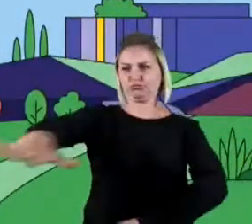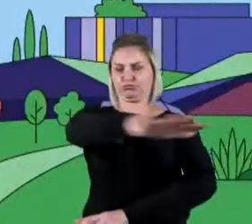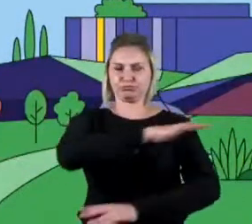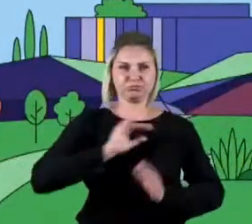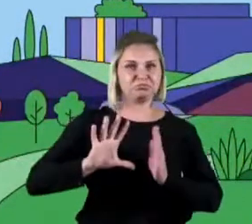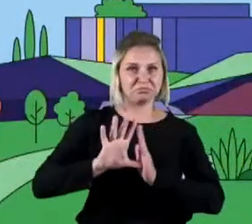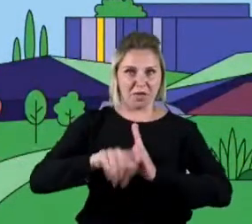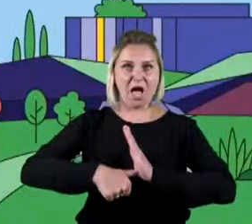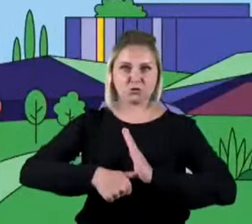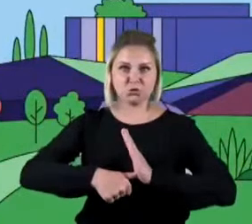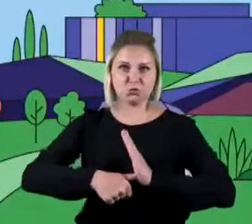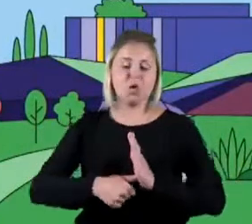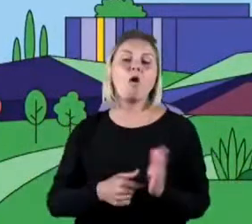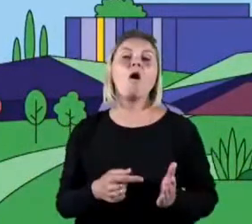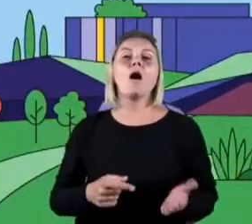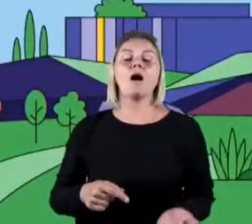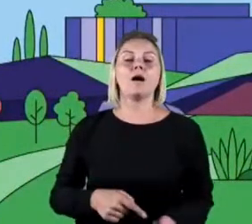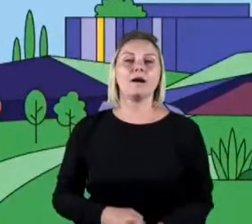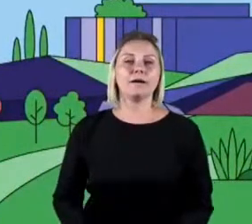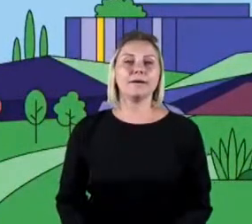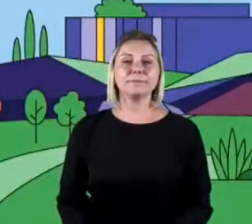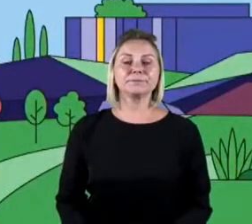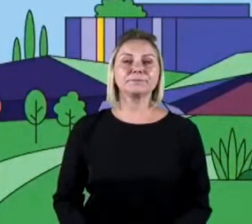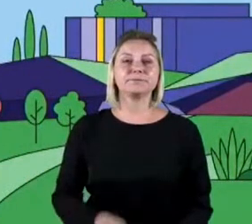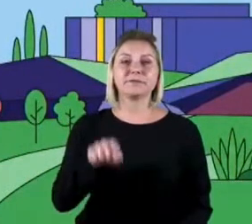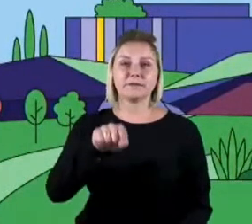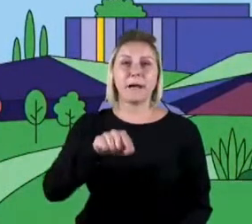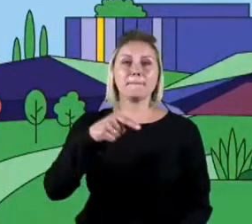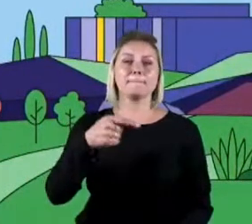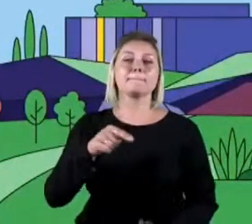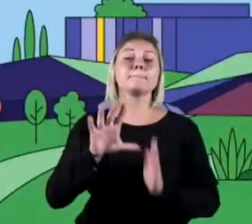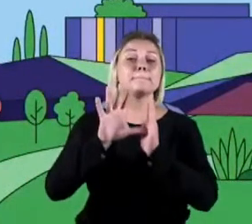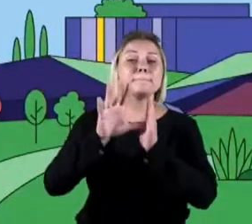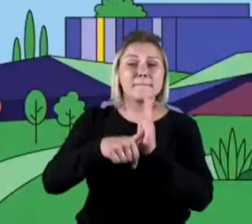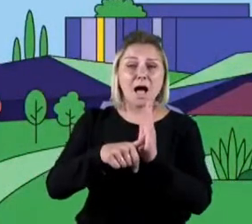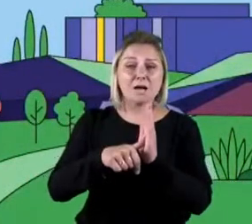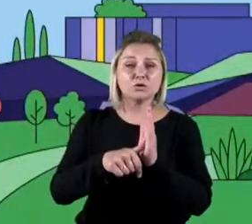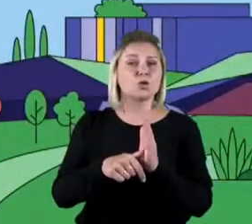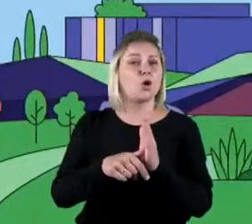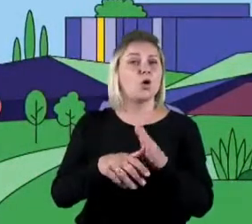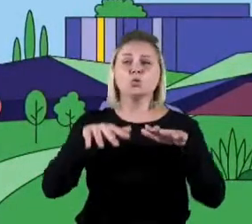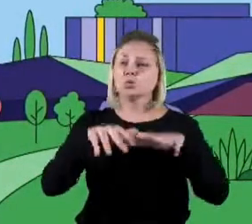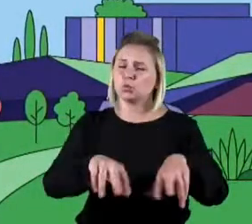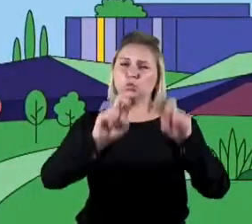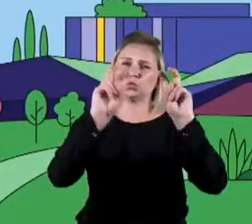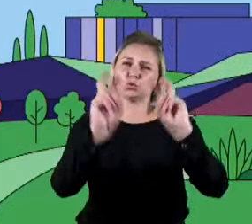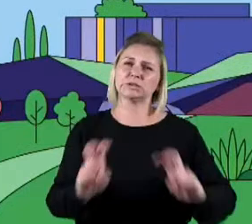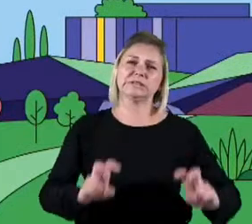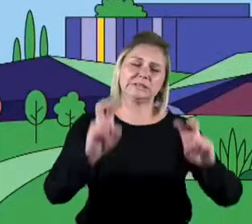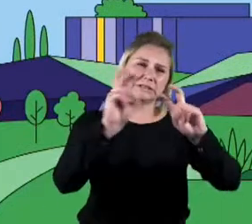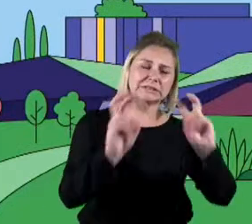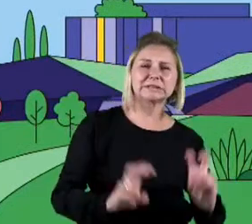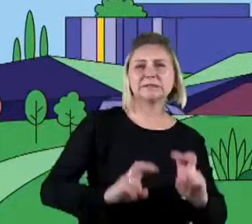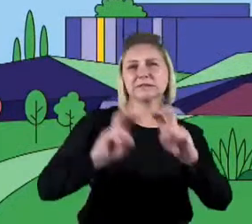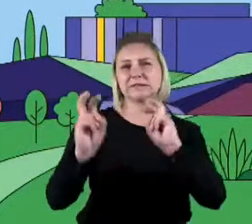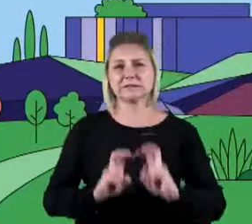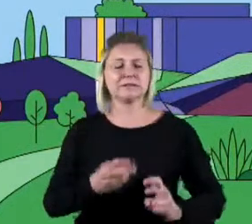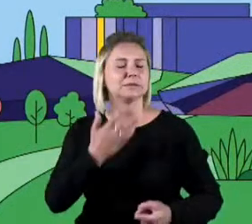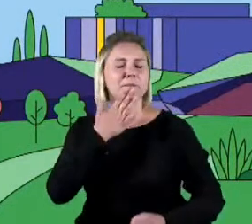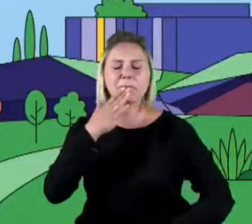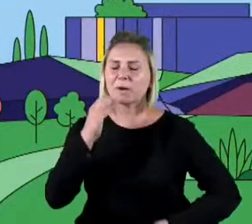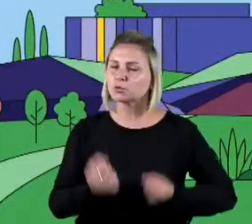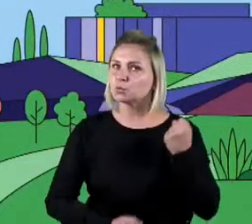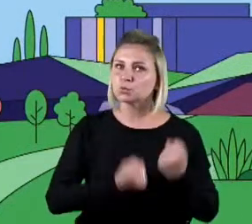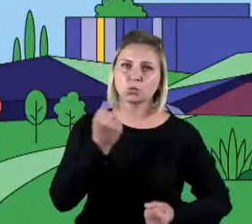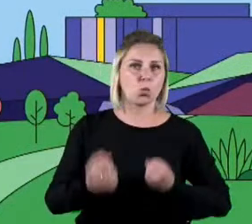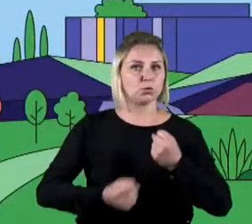100 square kilometers of urban areas, and Medellin is a city that had a series of crises,